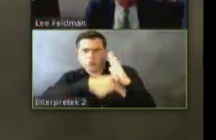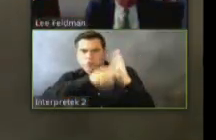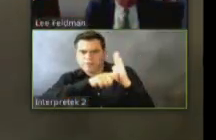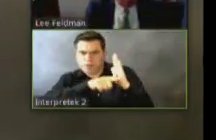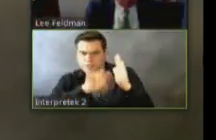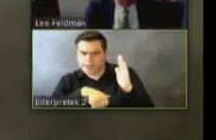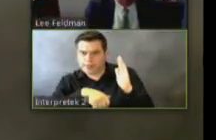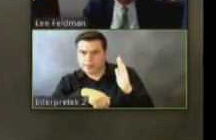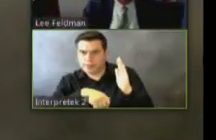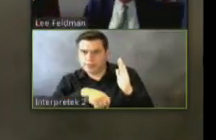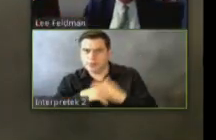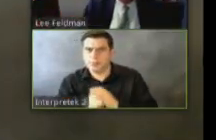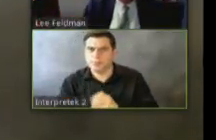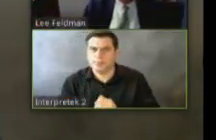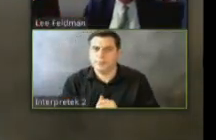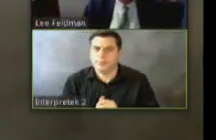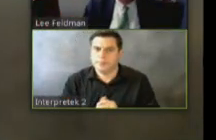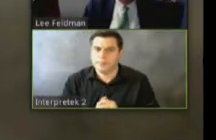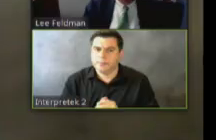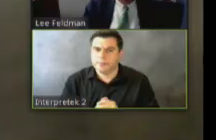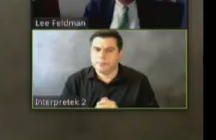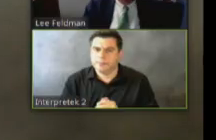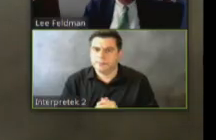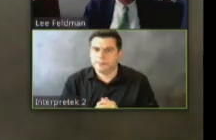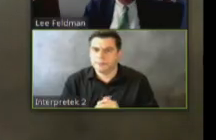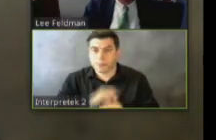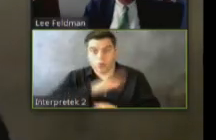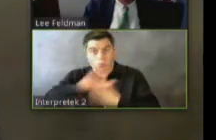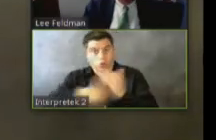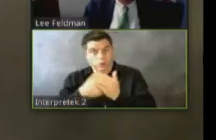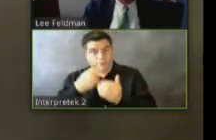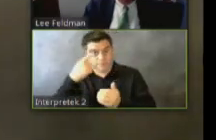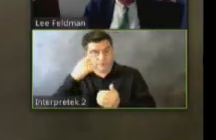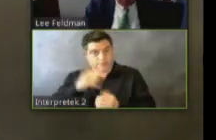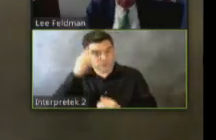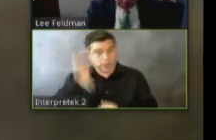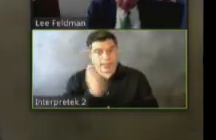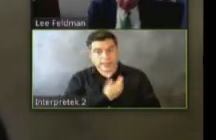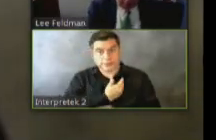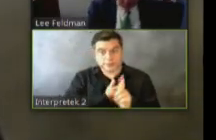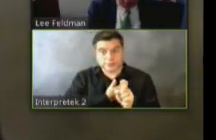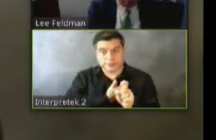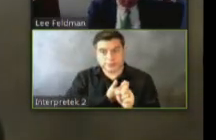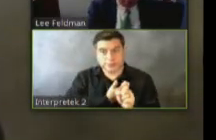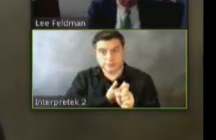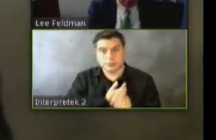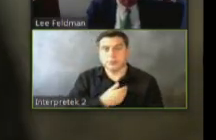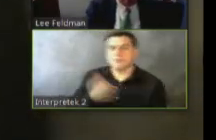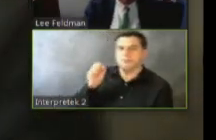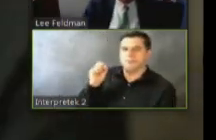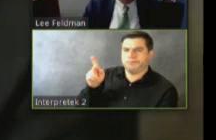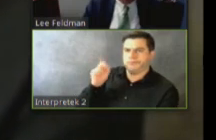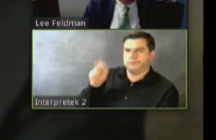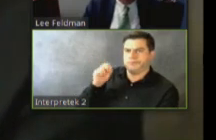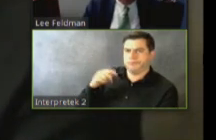Whatever that was, about nine recommendations. I think as a commission, we already discussed everything that was